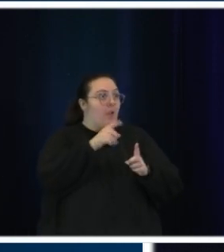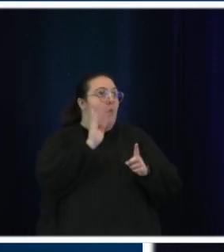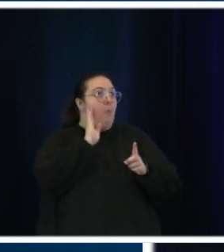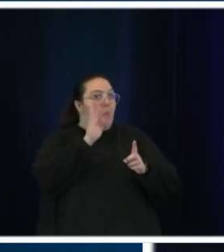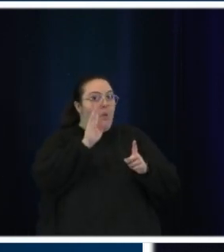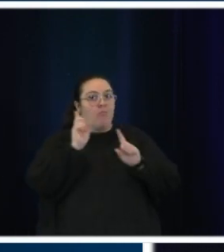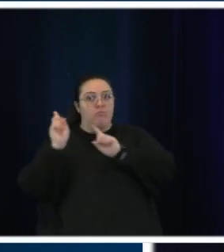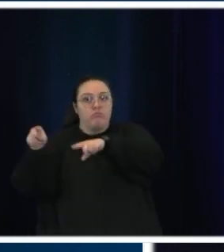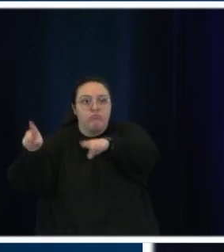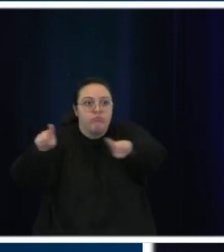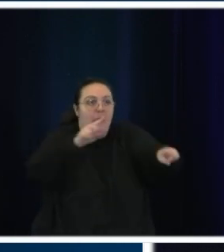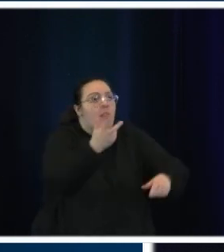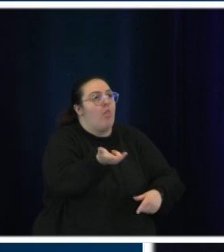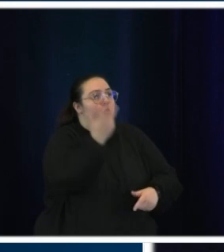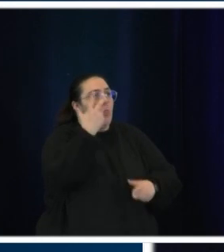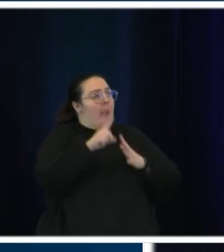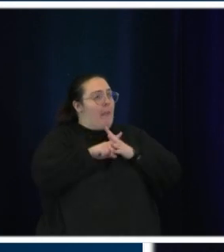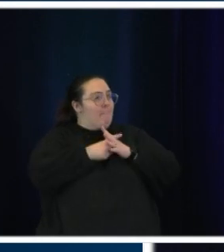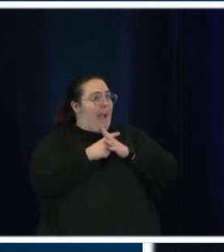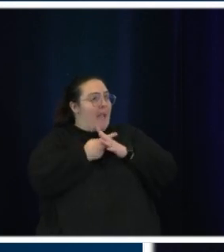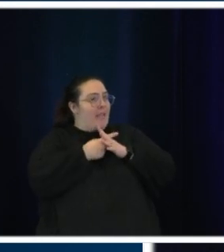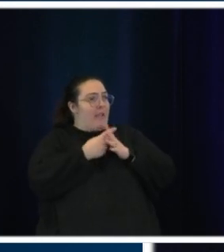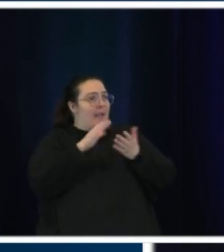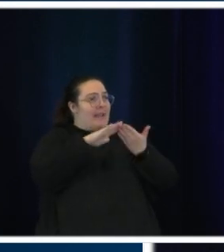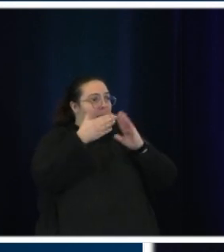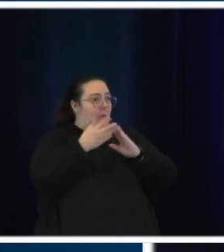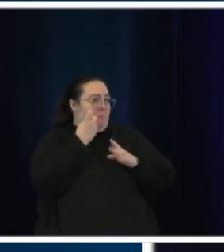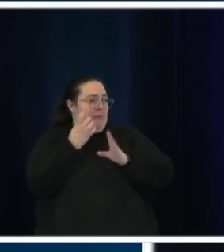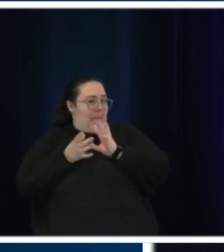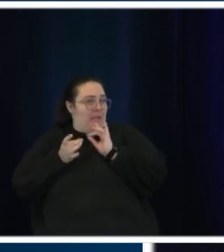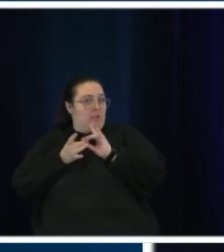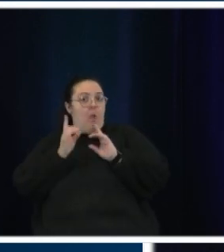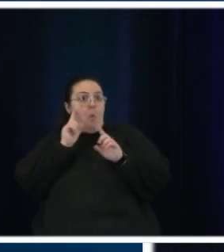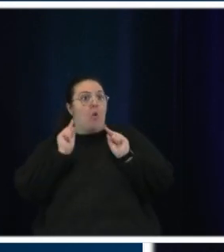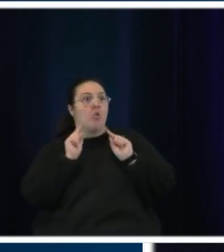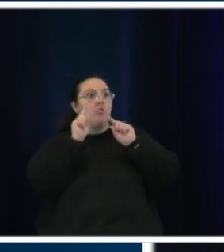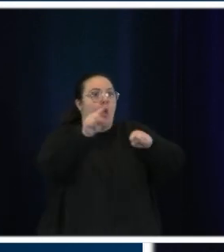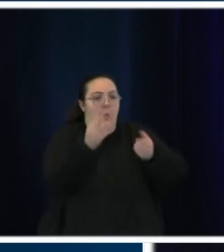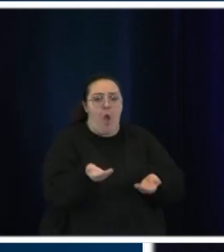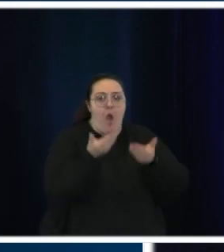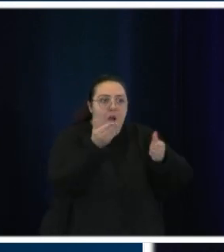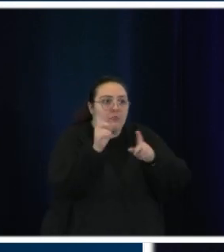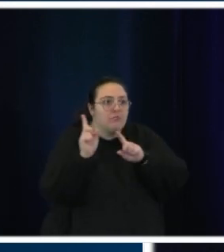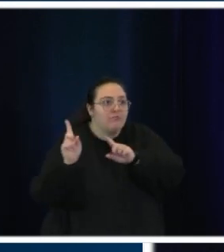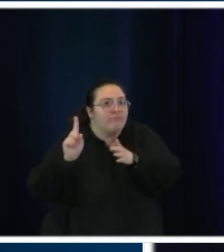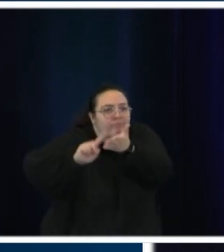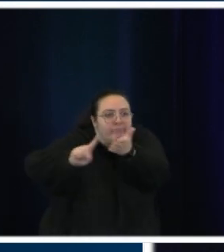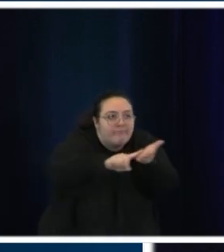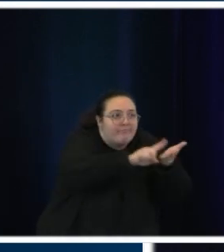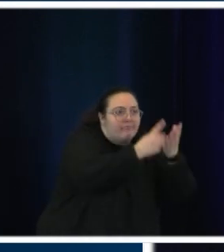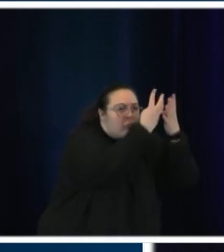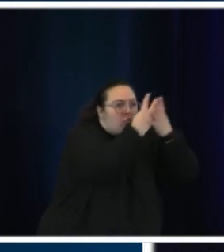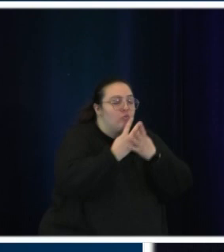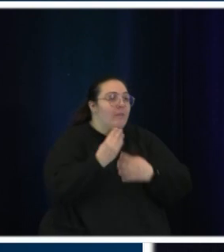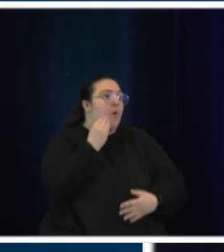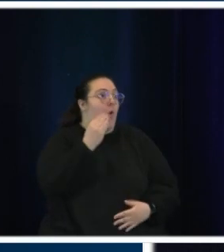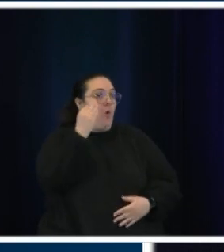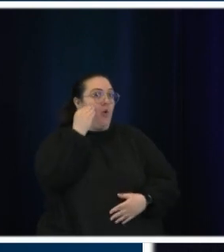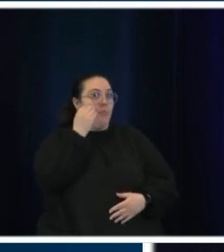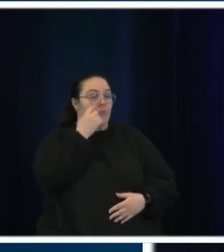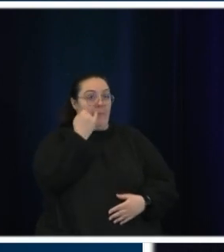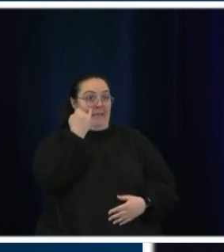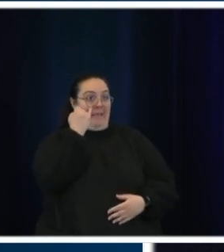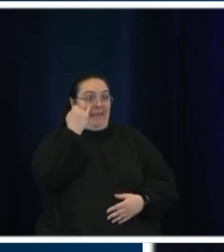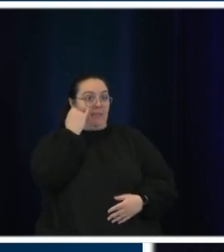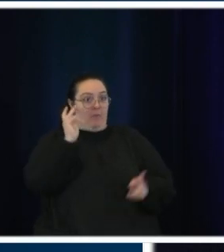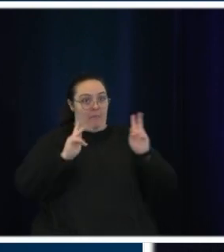those three neighborhoods, and we're going to offer to screen your home. In advance of identifying a child, if you're willing, if you